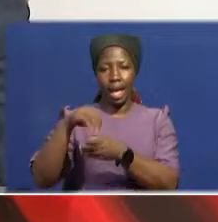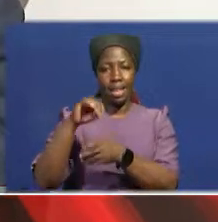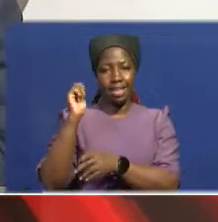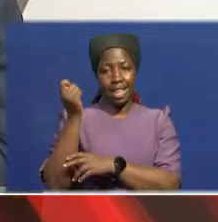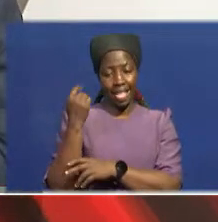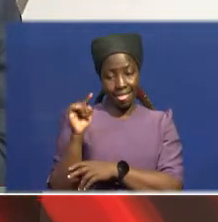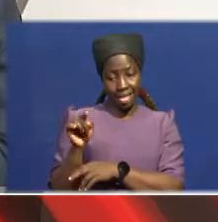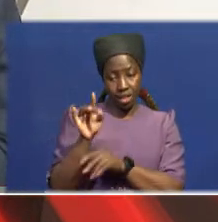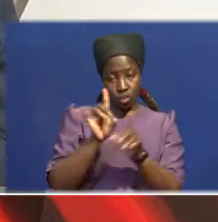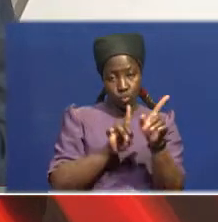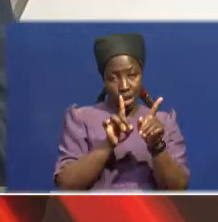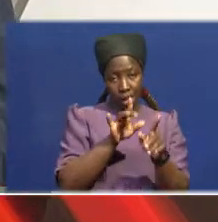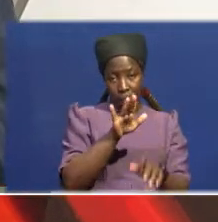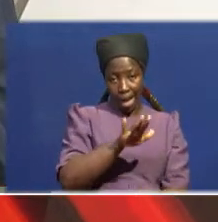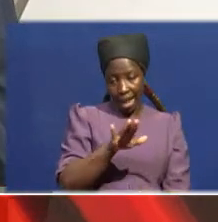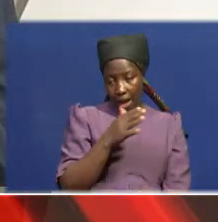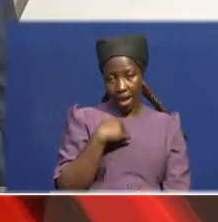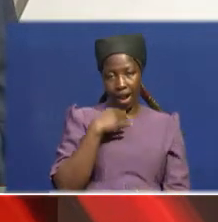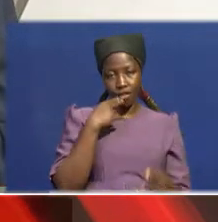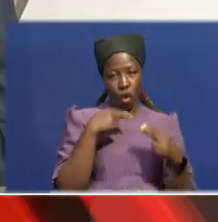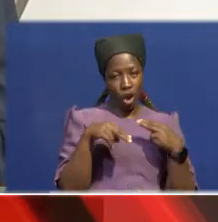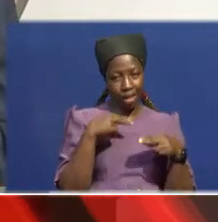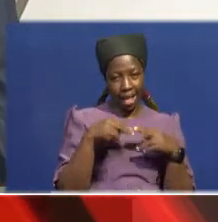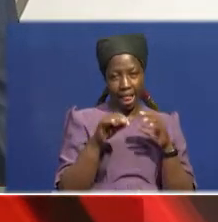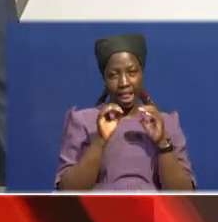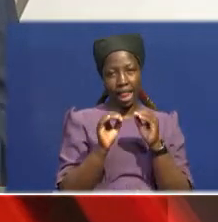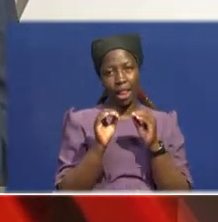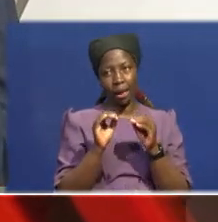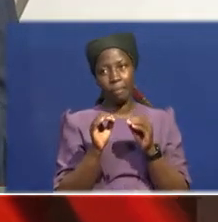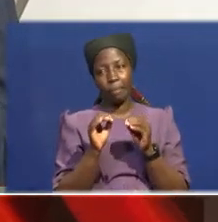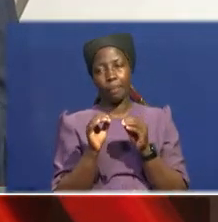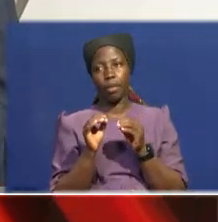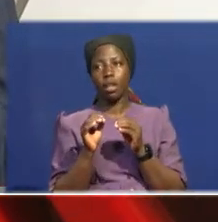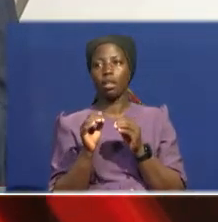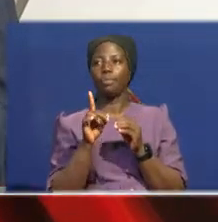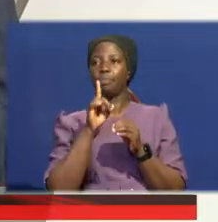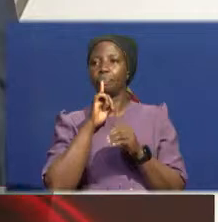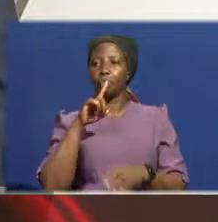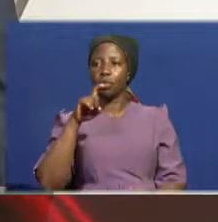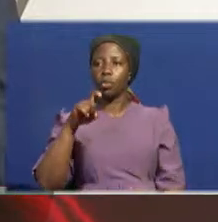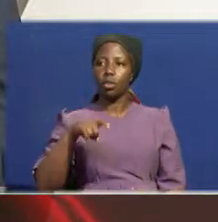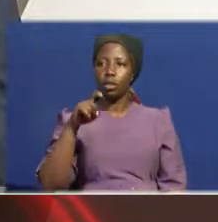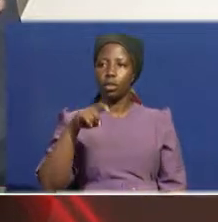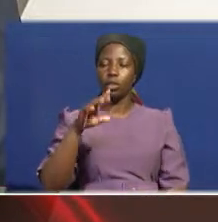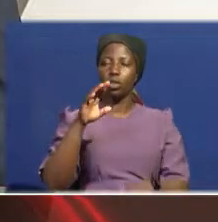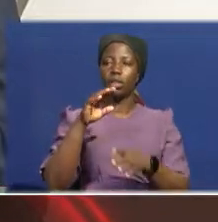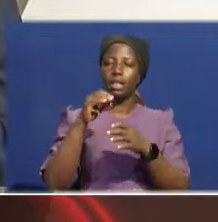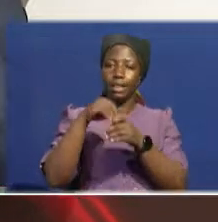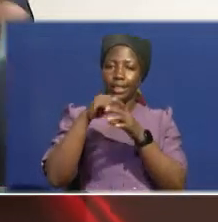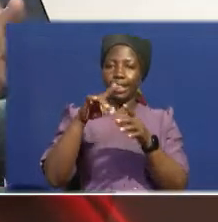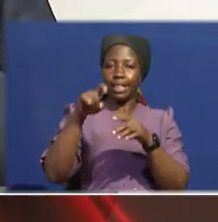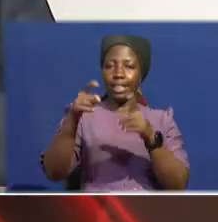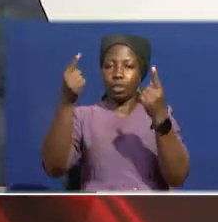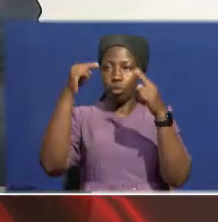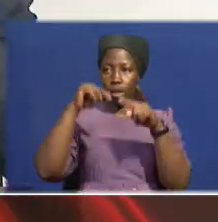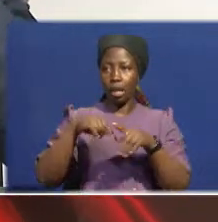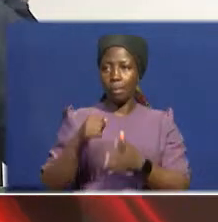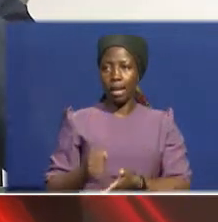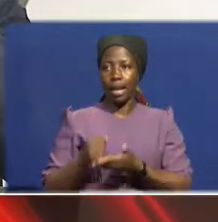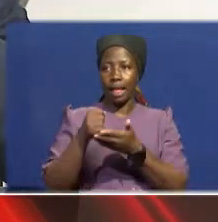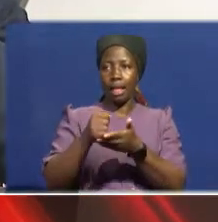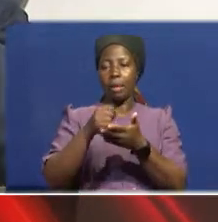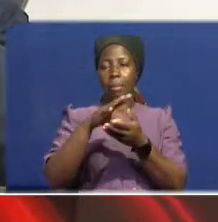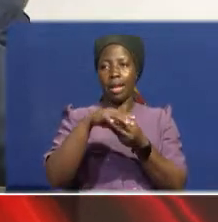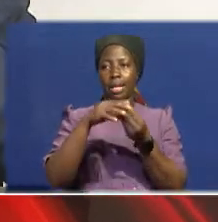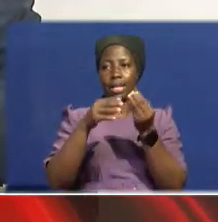don't have either hotels or resorts. So we need to, investors need to come in and help